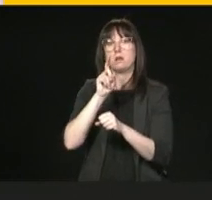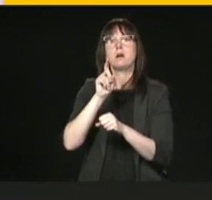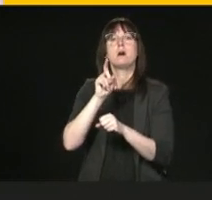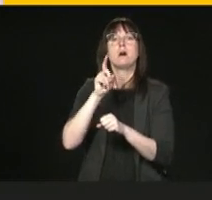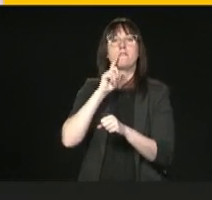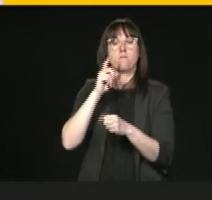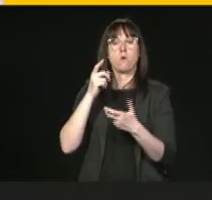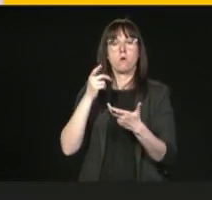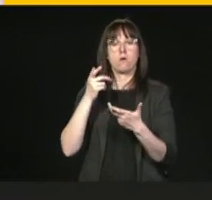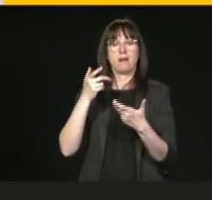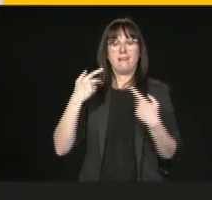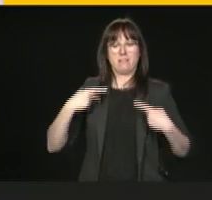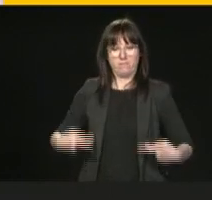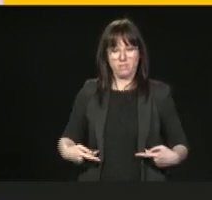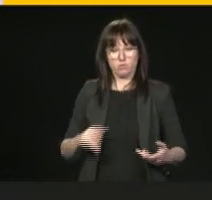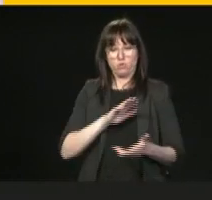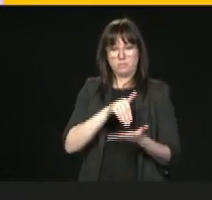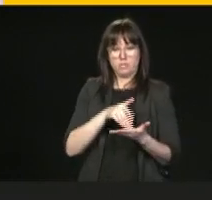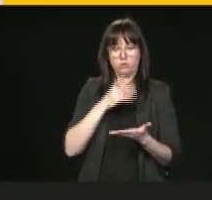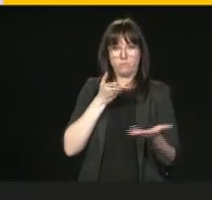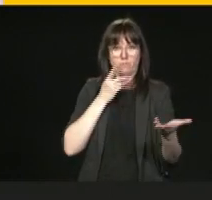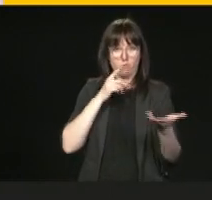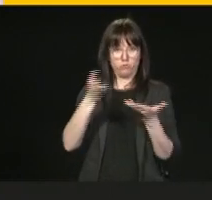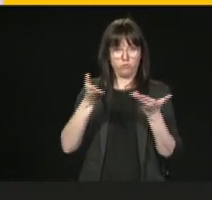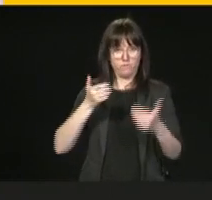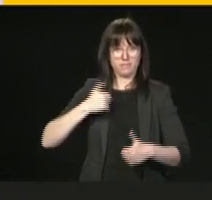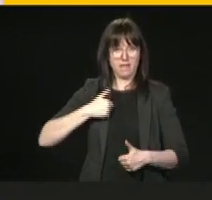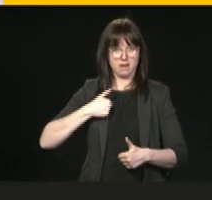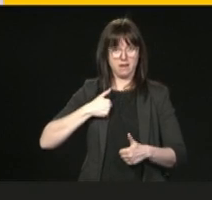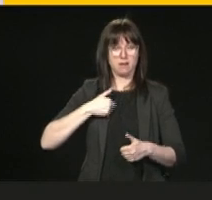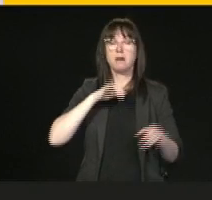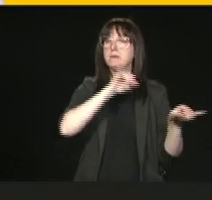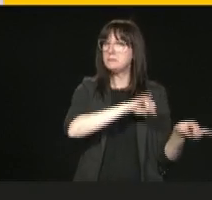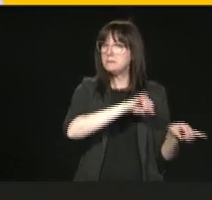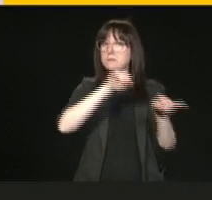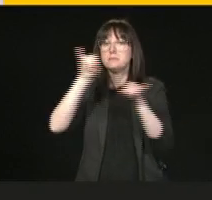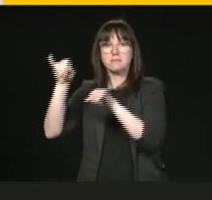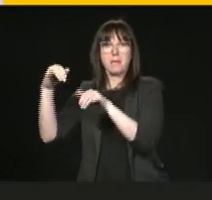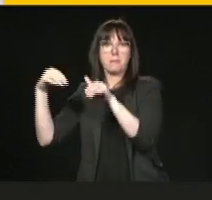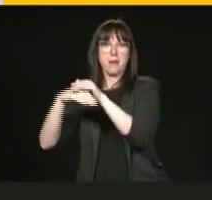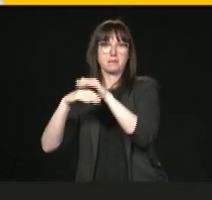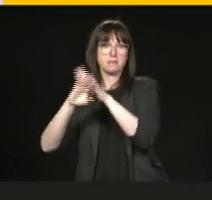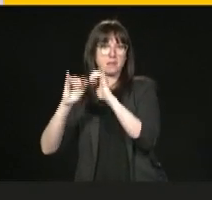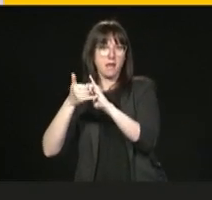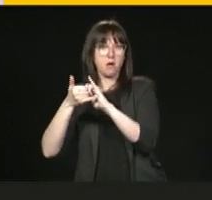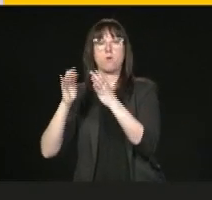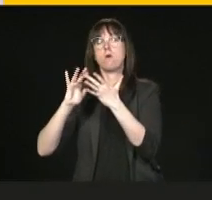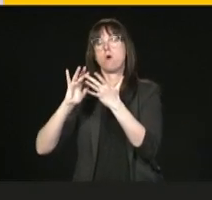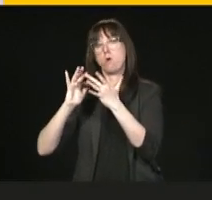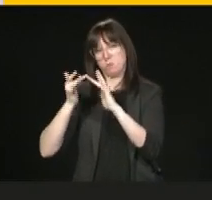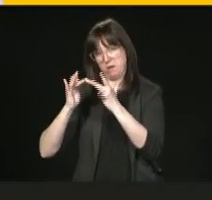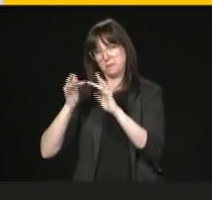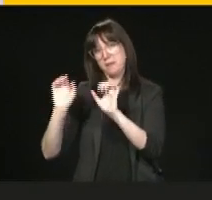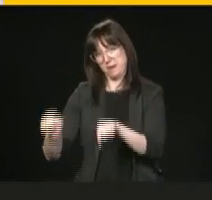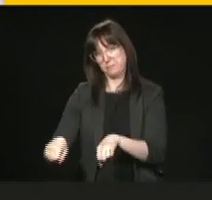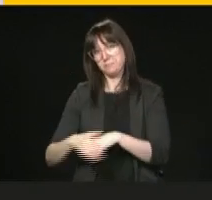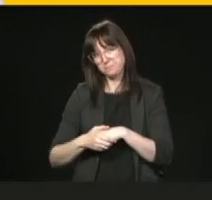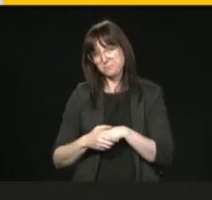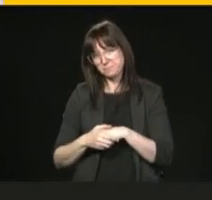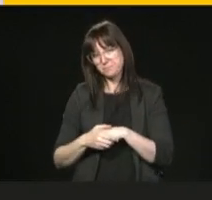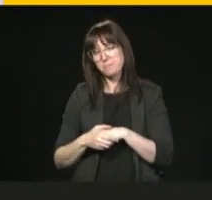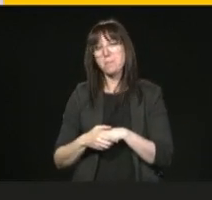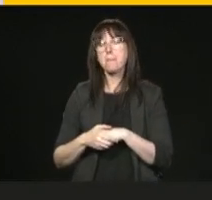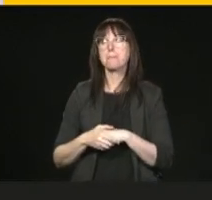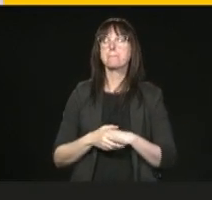the physical Service Canada centres is also able to be and more able to be accessed online.